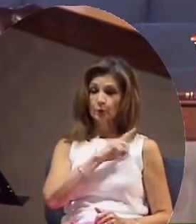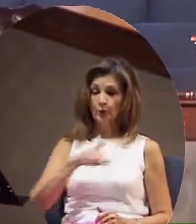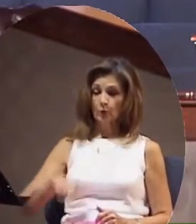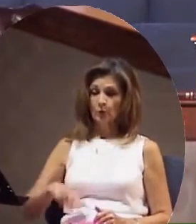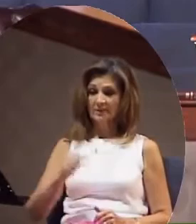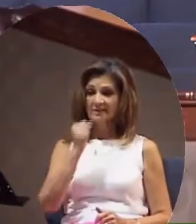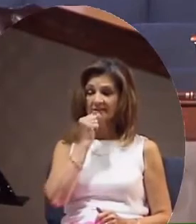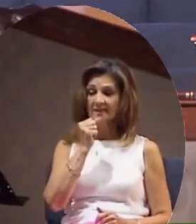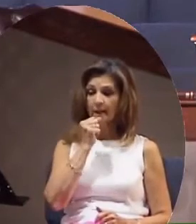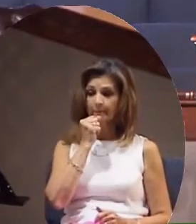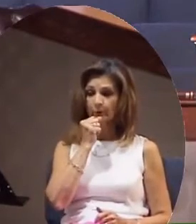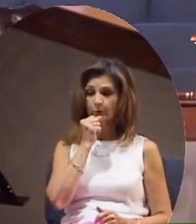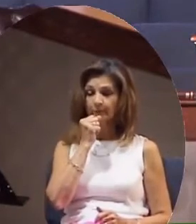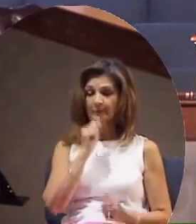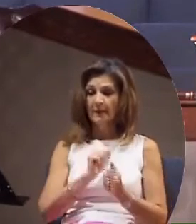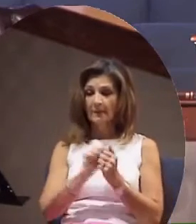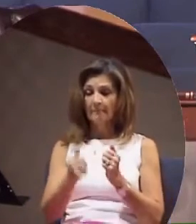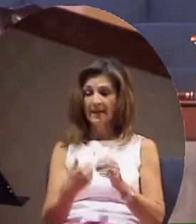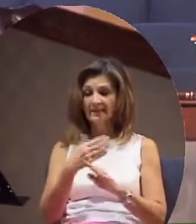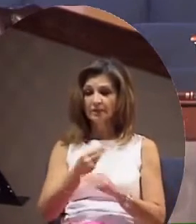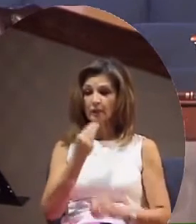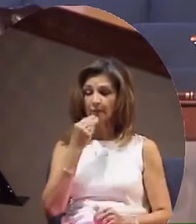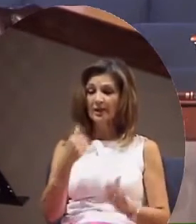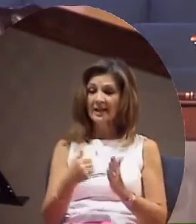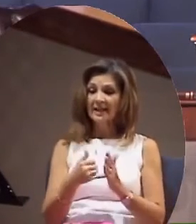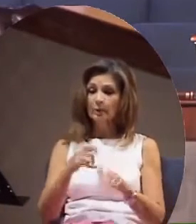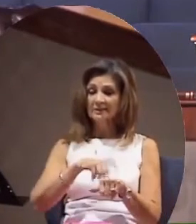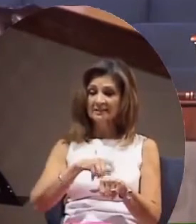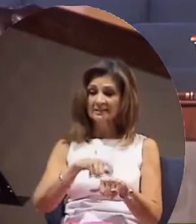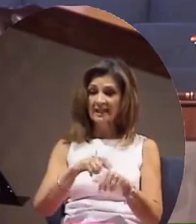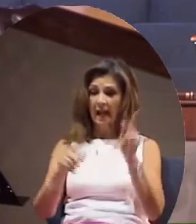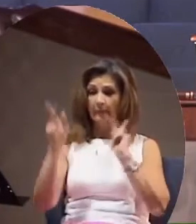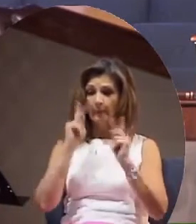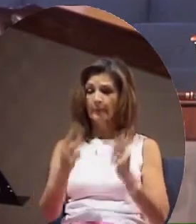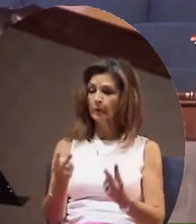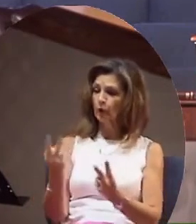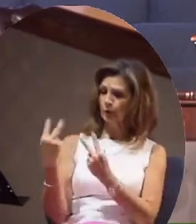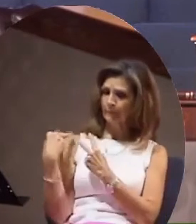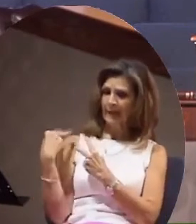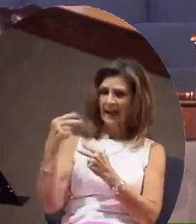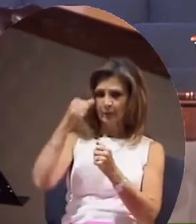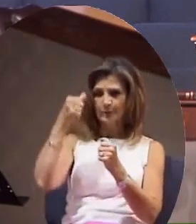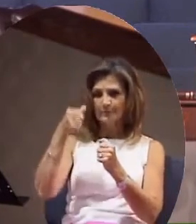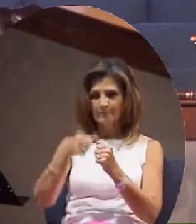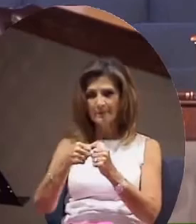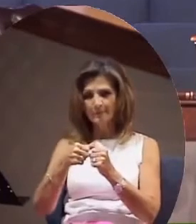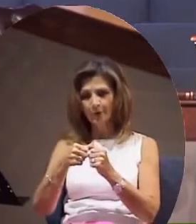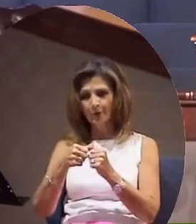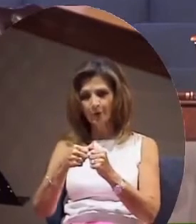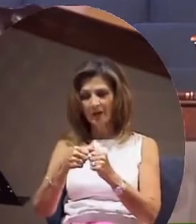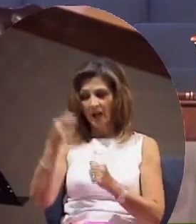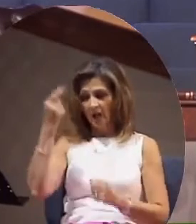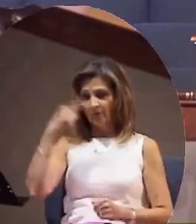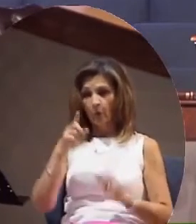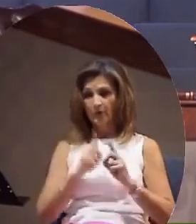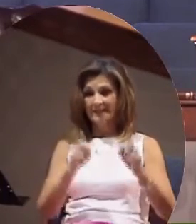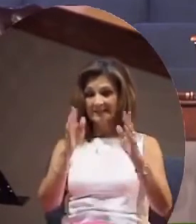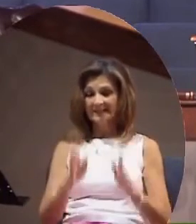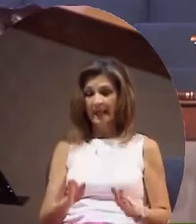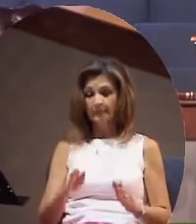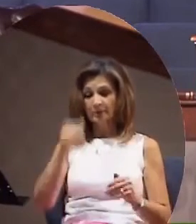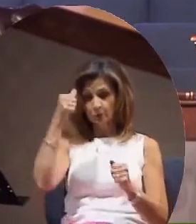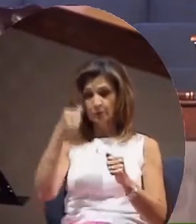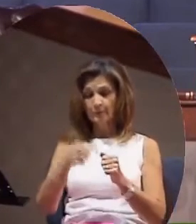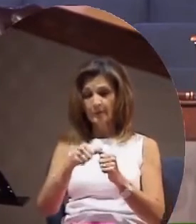and the Passover meal, it was a time when people would look back for them, it was looking back to that night